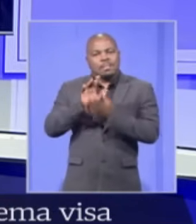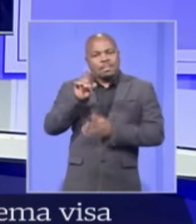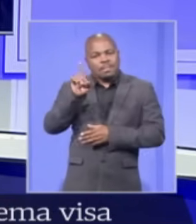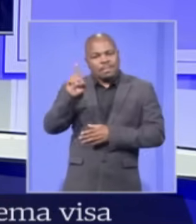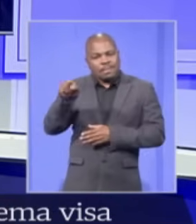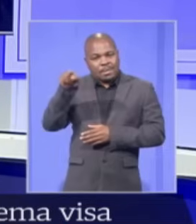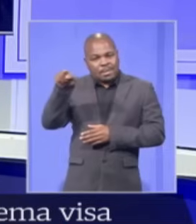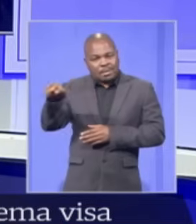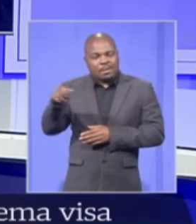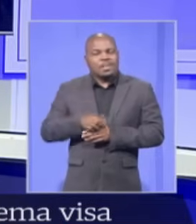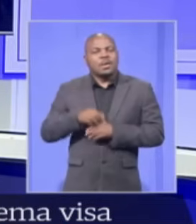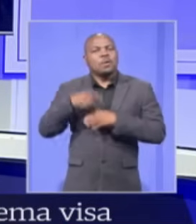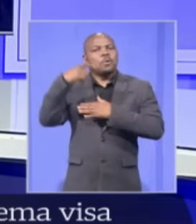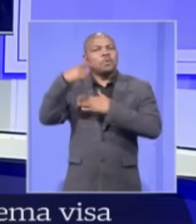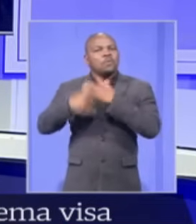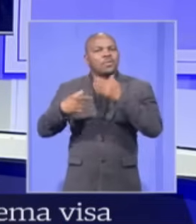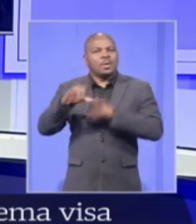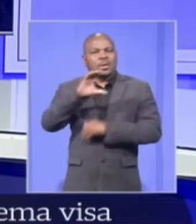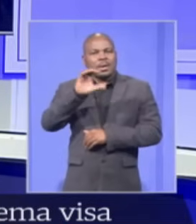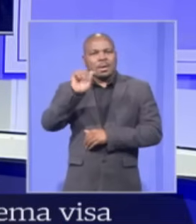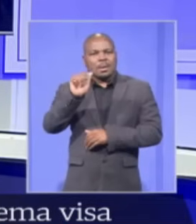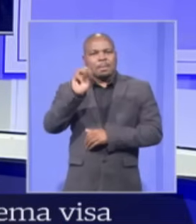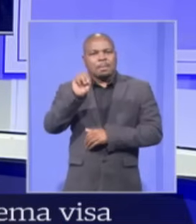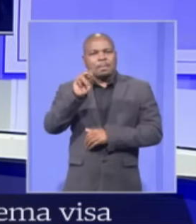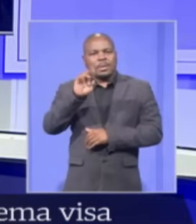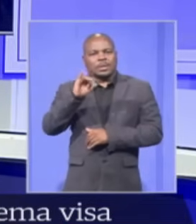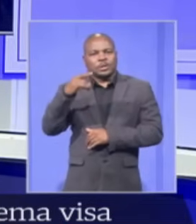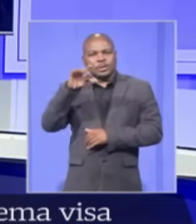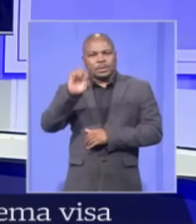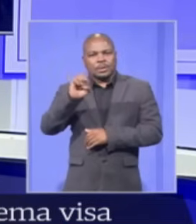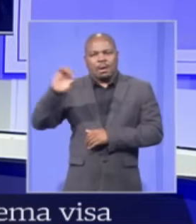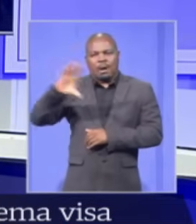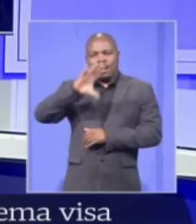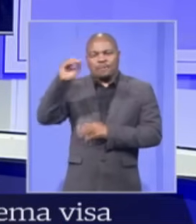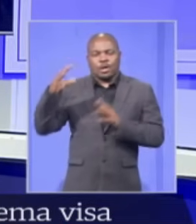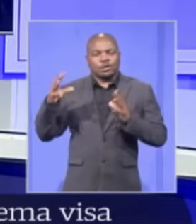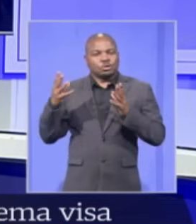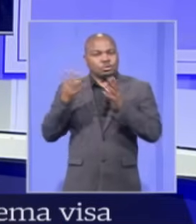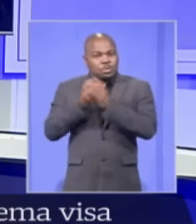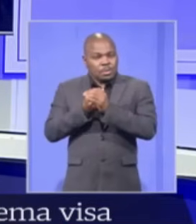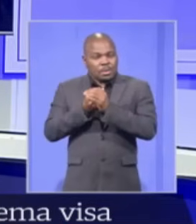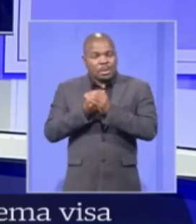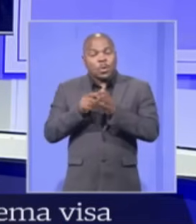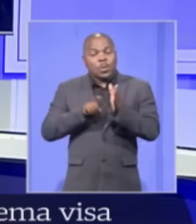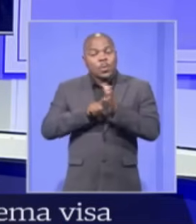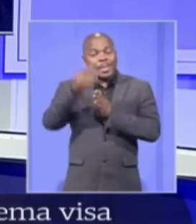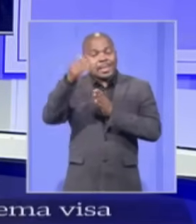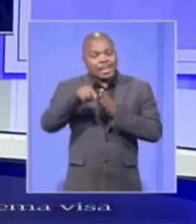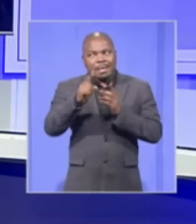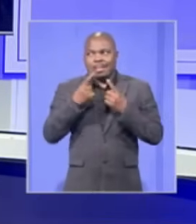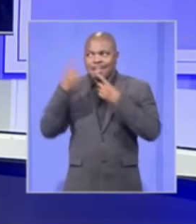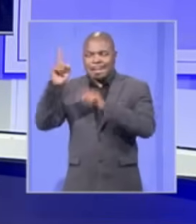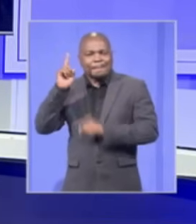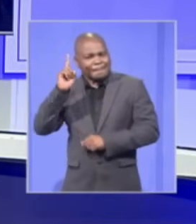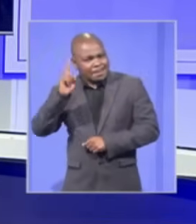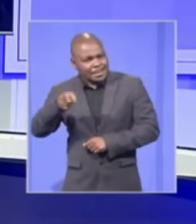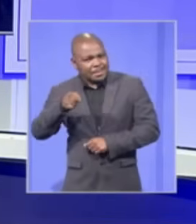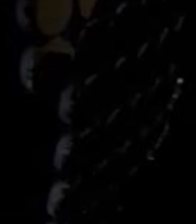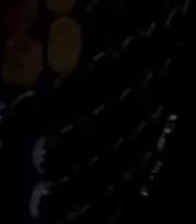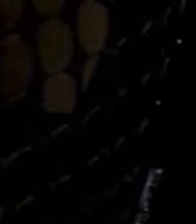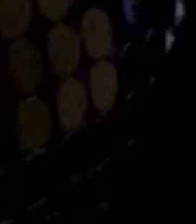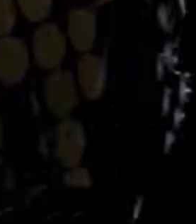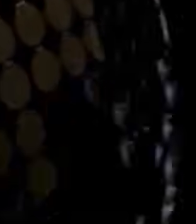ngwaga le ngwaga ya Cambridge Africa Together kwa Cambridge University mo bokhutlong jono jwa beke.